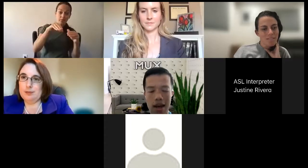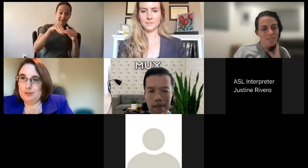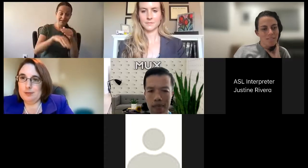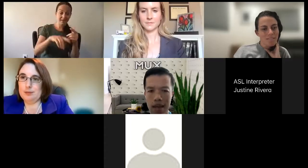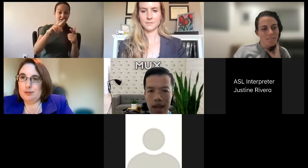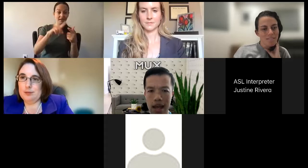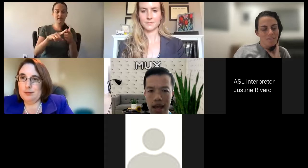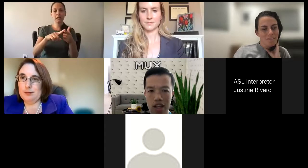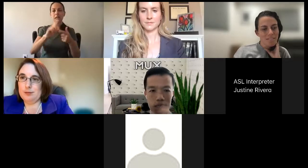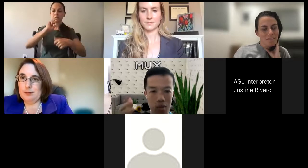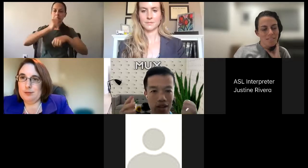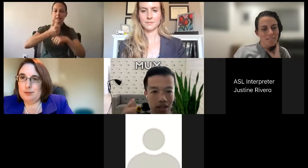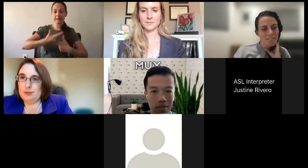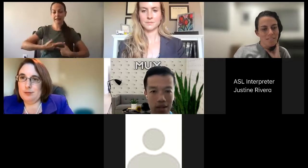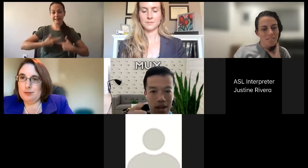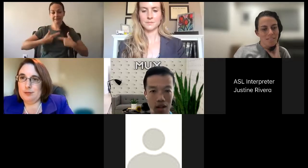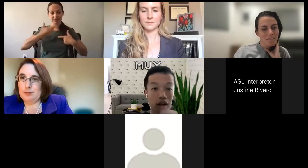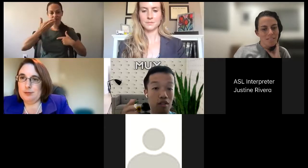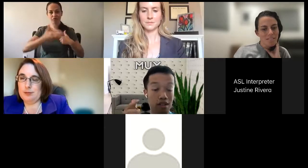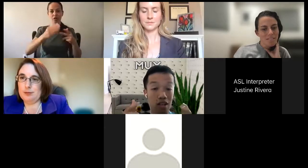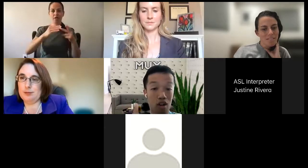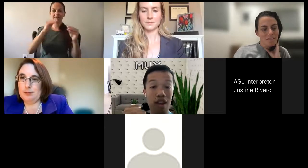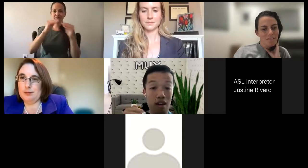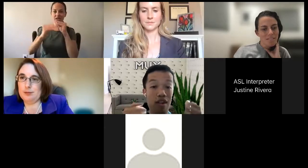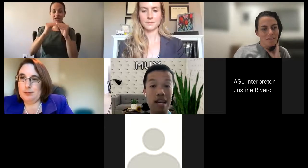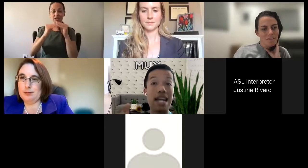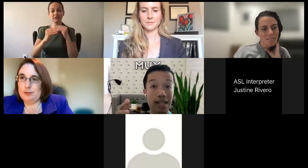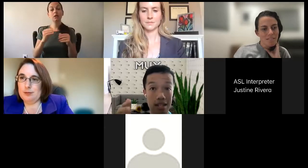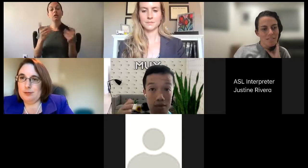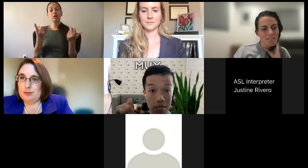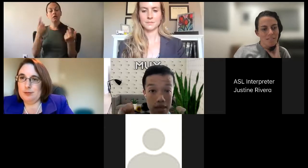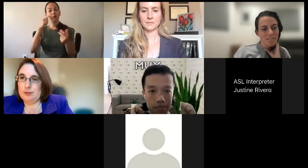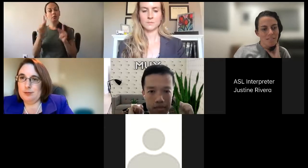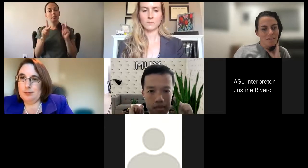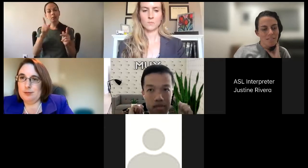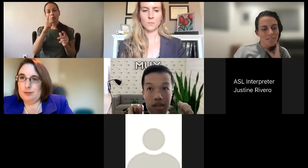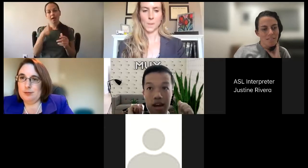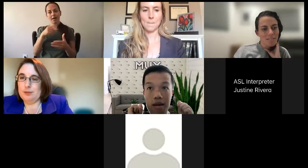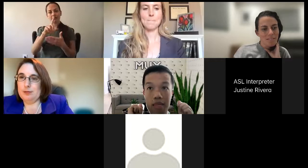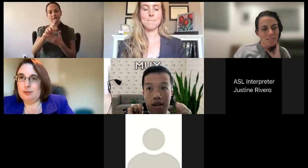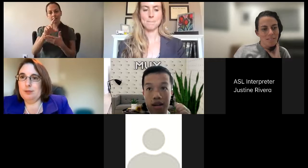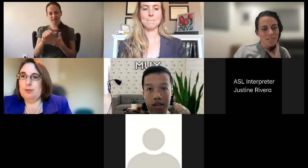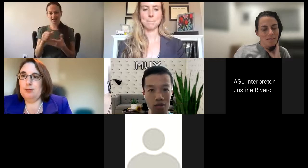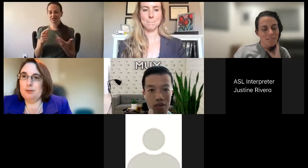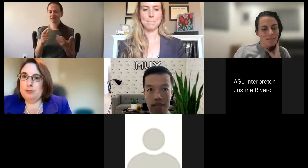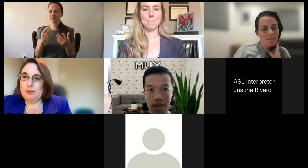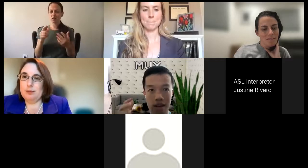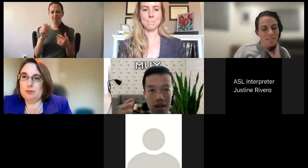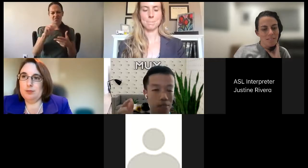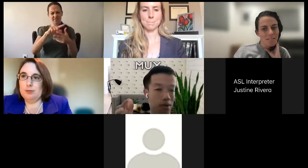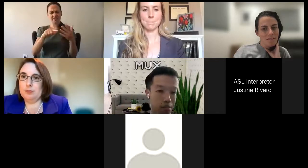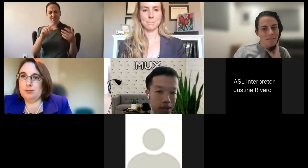in it. And as a person with a disability, a lot of those things are very, very inaccessible to me.